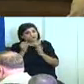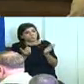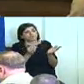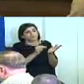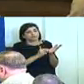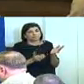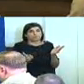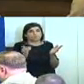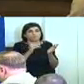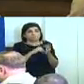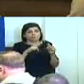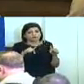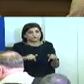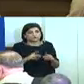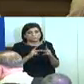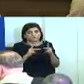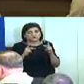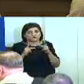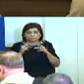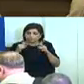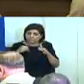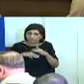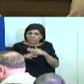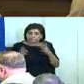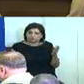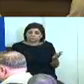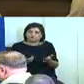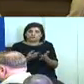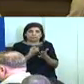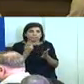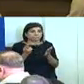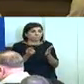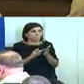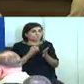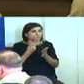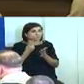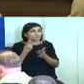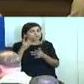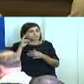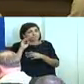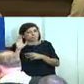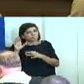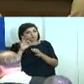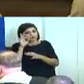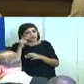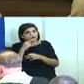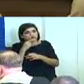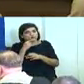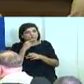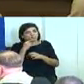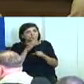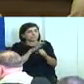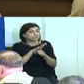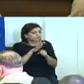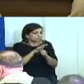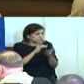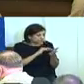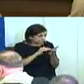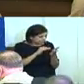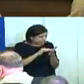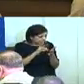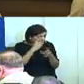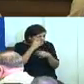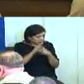and over in this place, I'll come in here sometimes by myself, God, and I keep hearing your Spirit say, there's enough forgiveness in this place